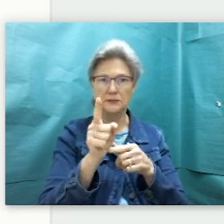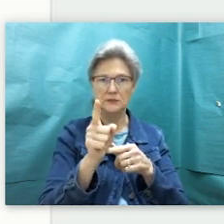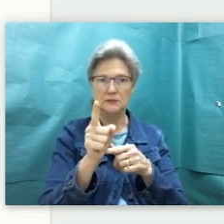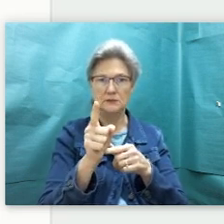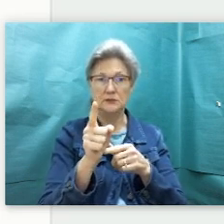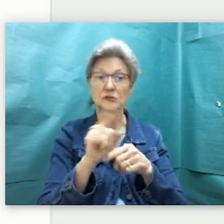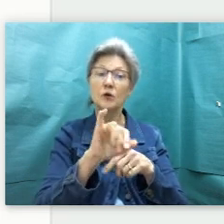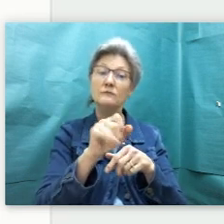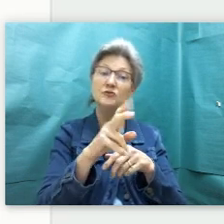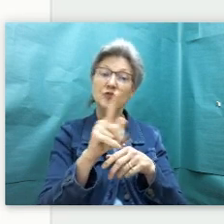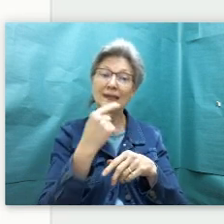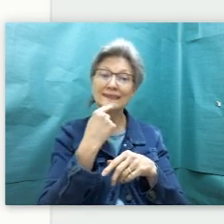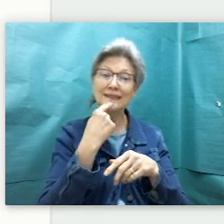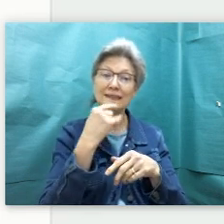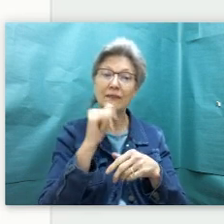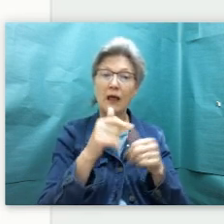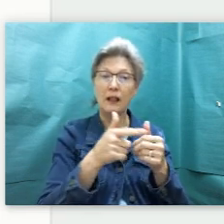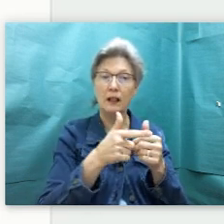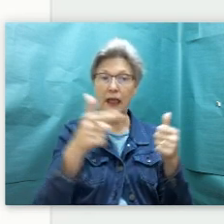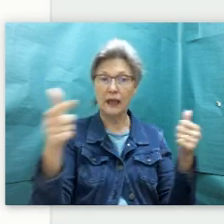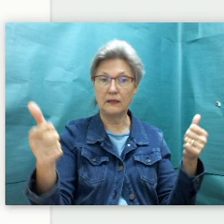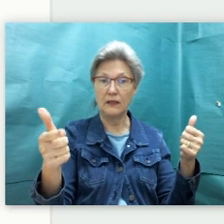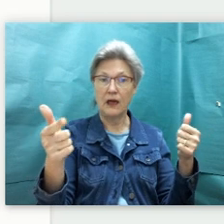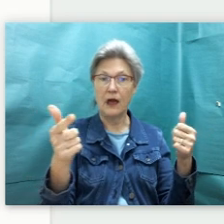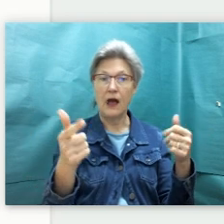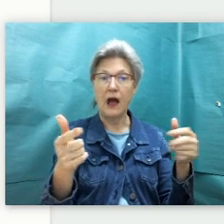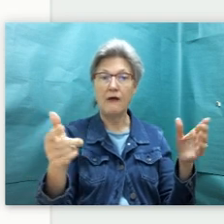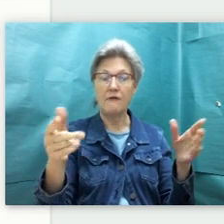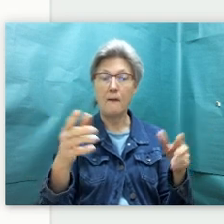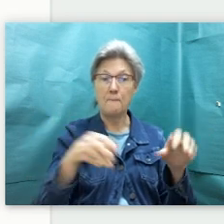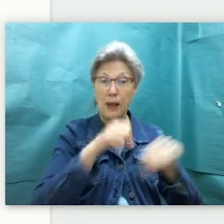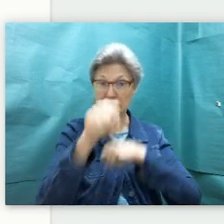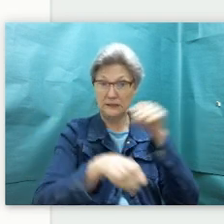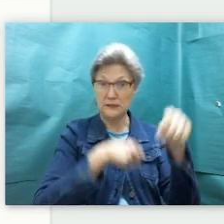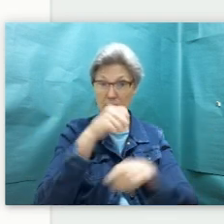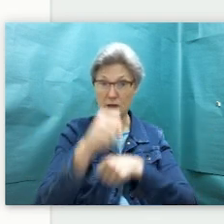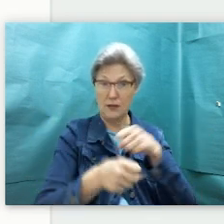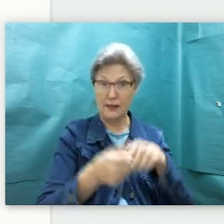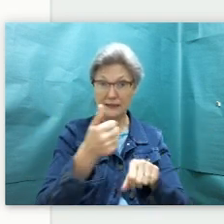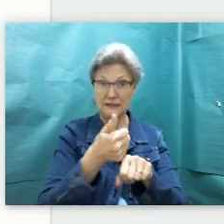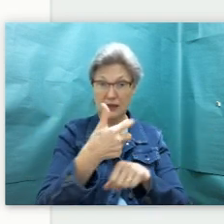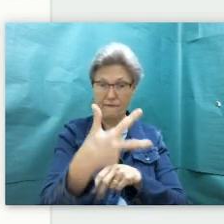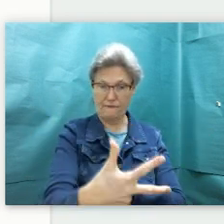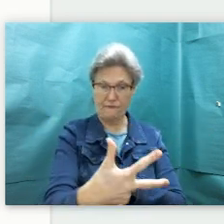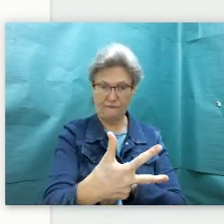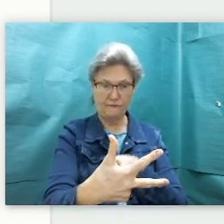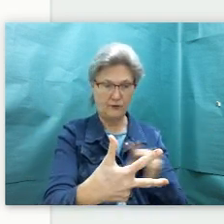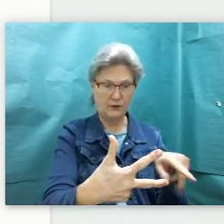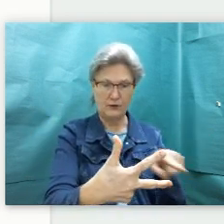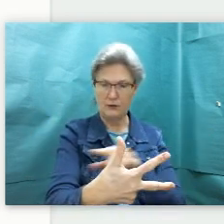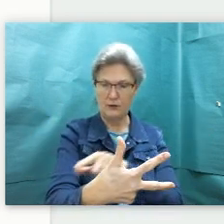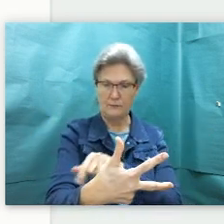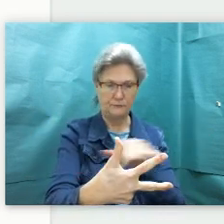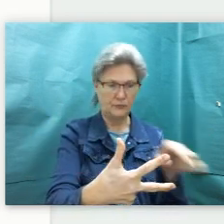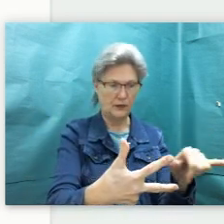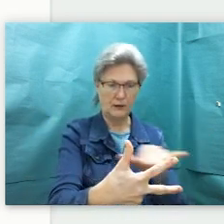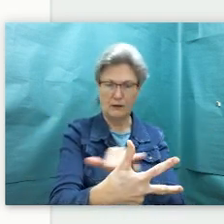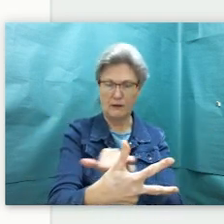So if Jake says that the length of a bike is about 4 yards, is this reasonable? What do you